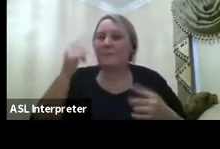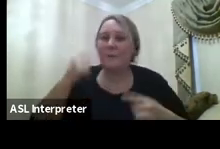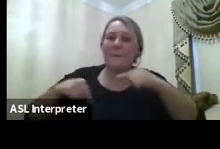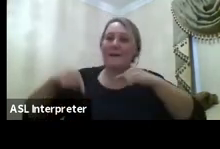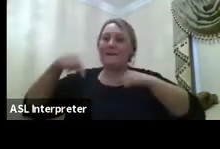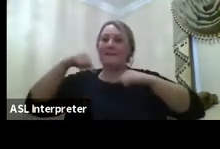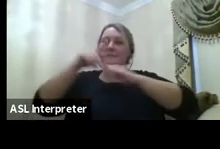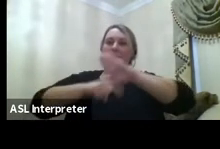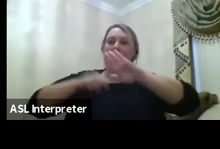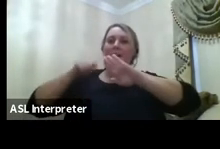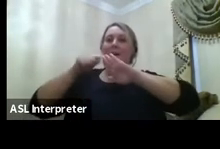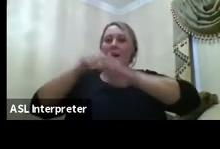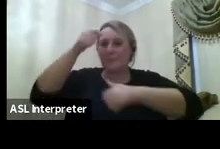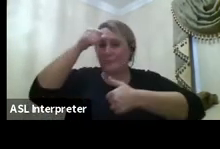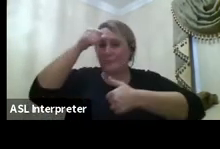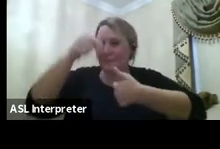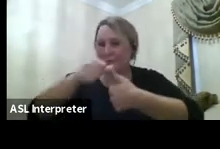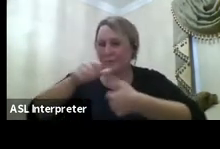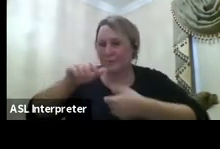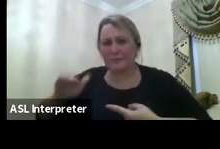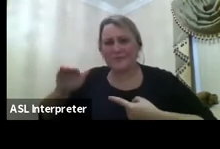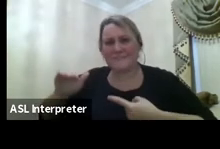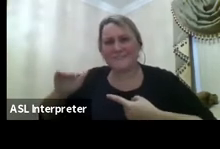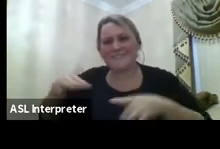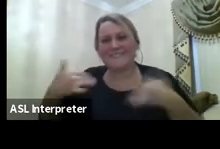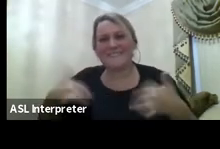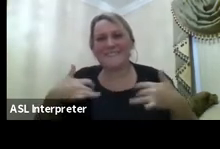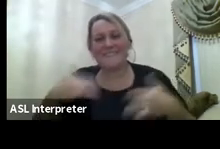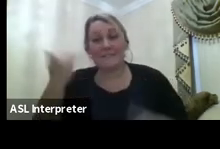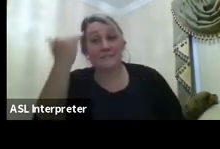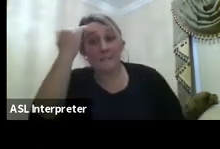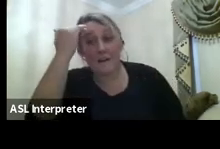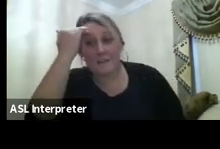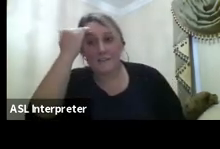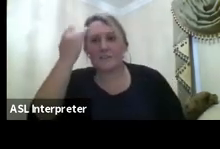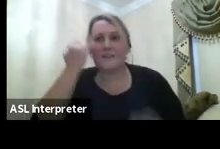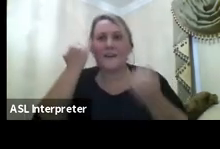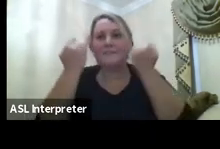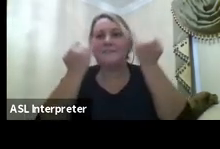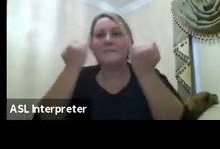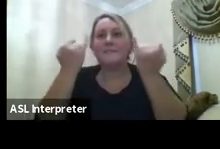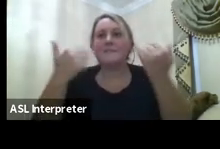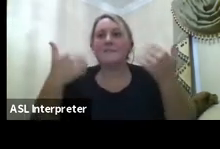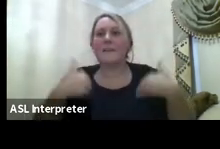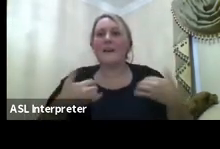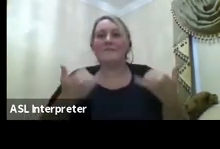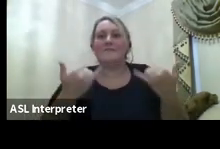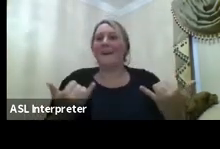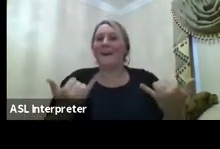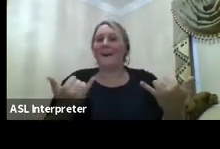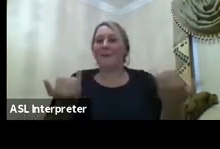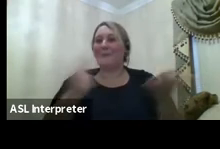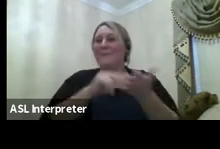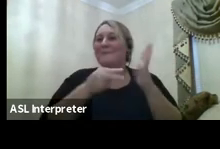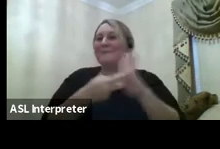some of the knowledge and ideas that we have now? Um, you know, like these, uh,